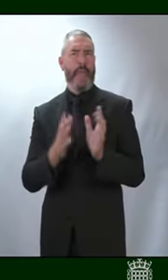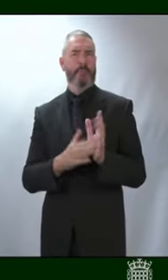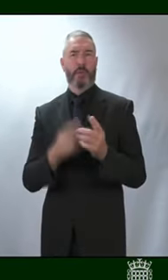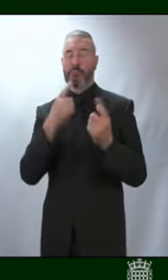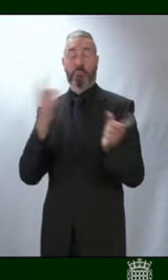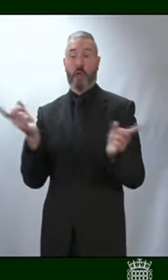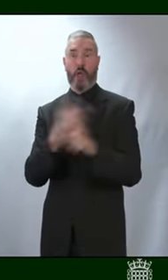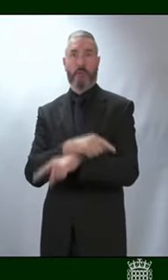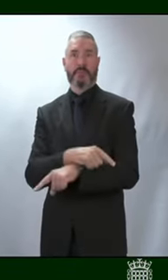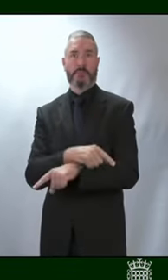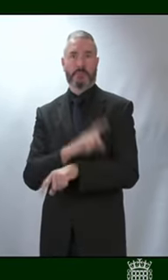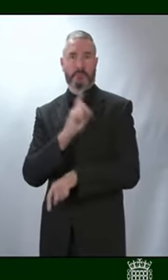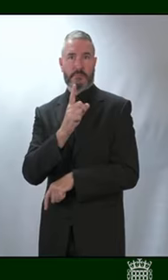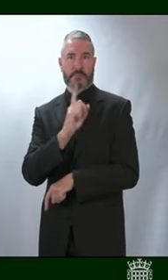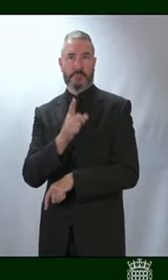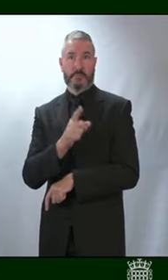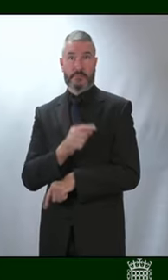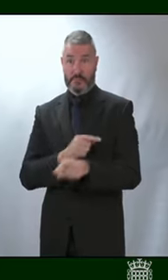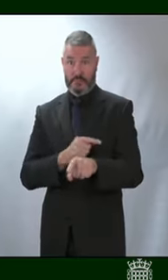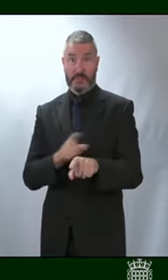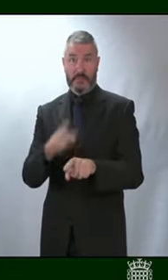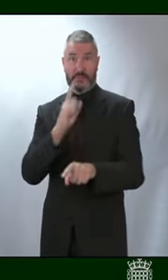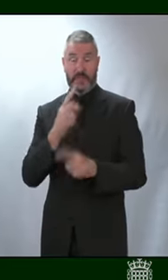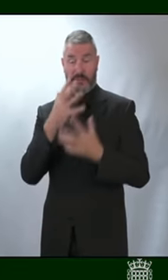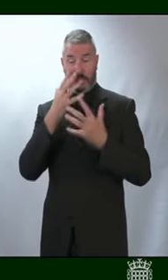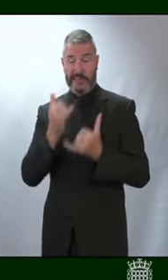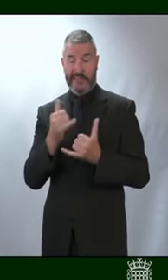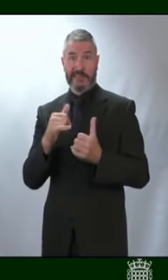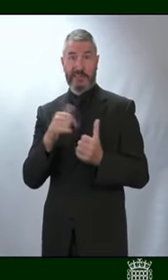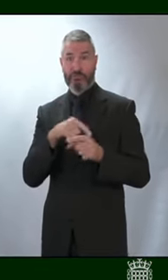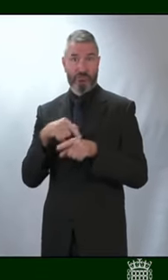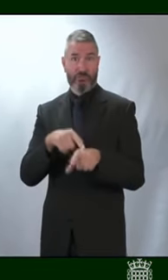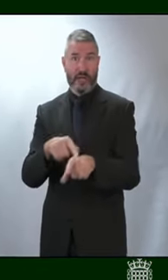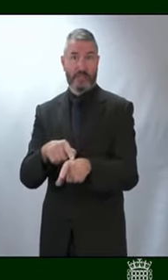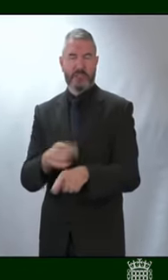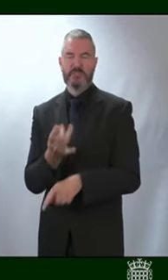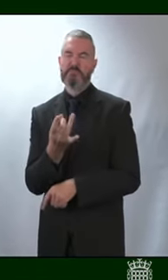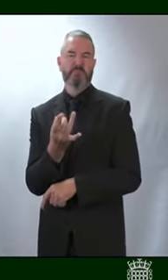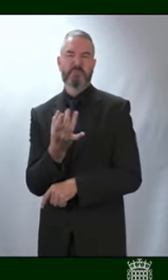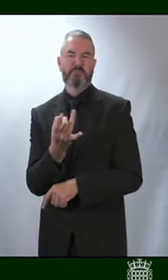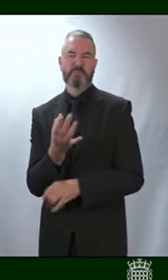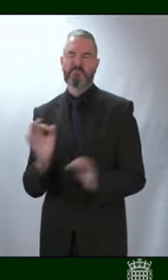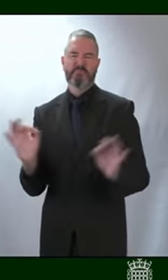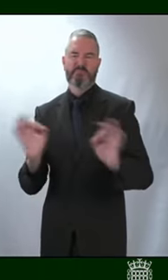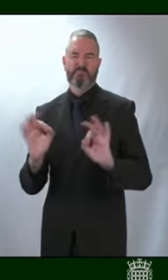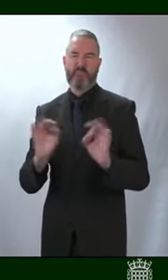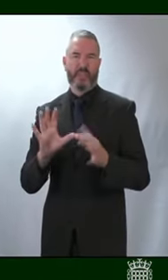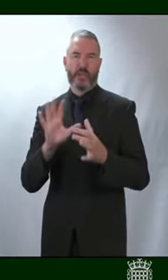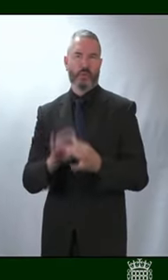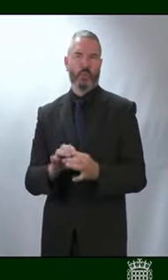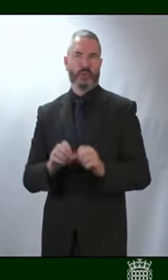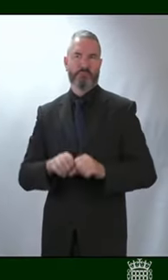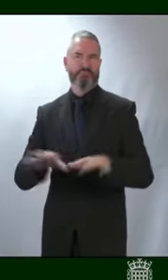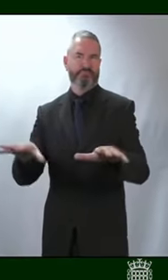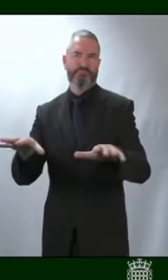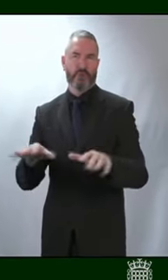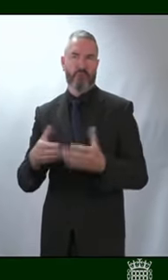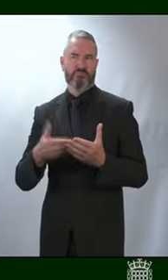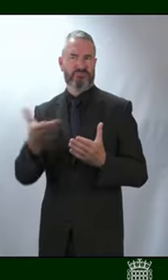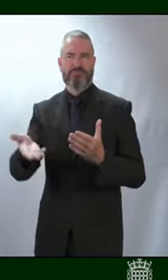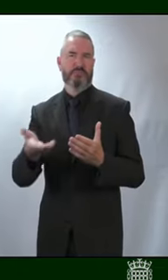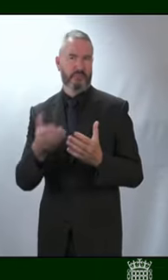opposite. Standing there, he said testing and tracing has very little or nothing to do with the spread or